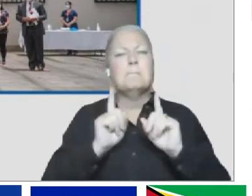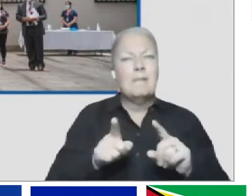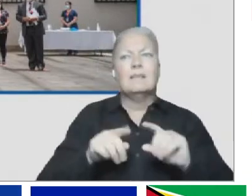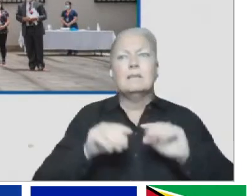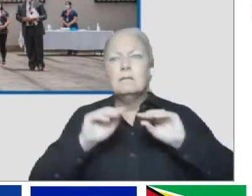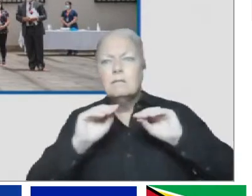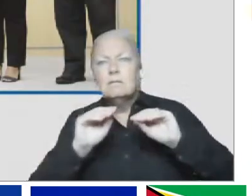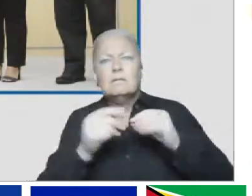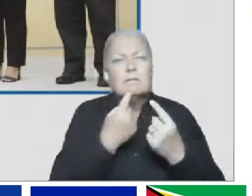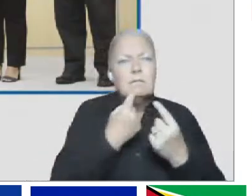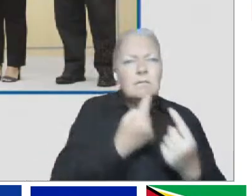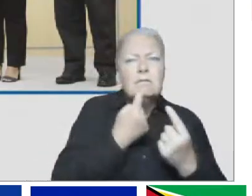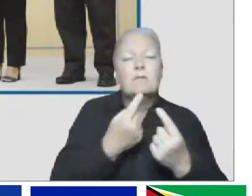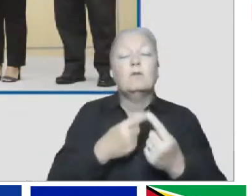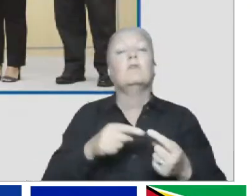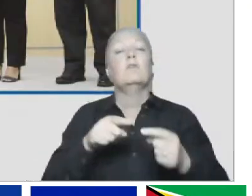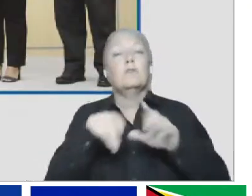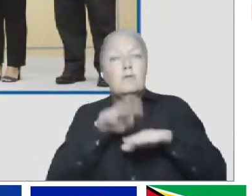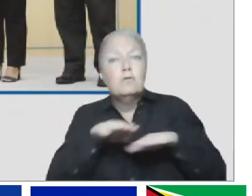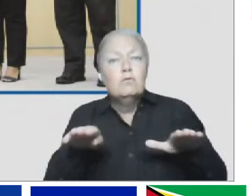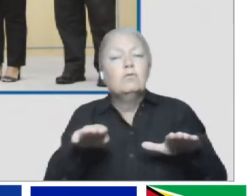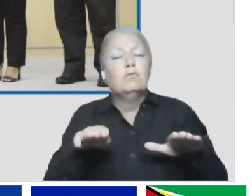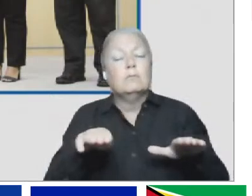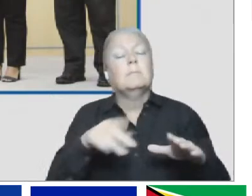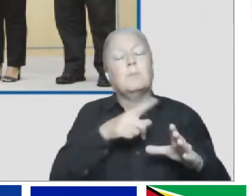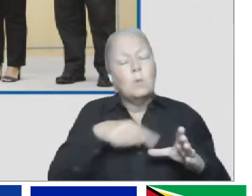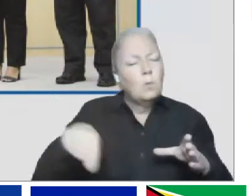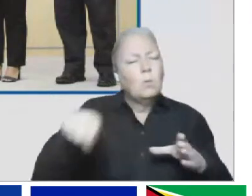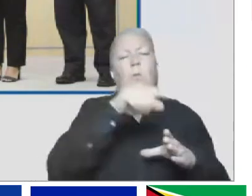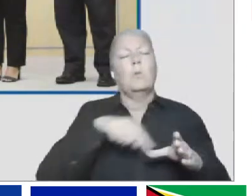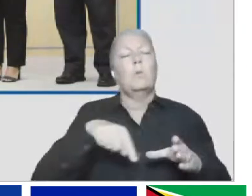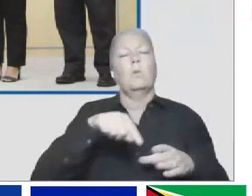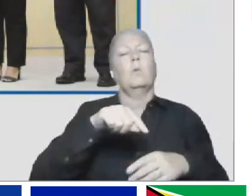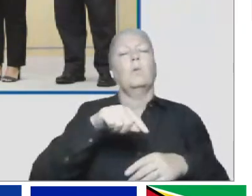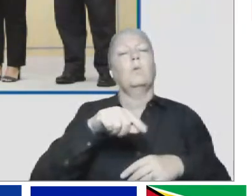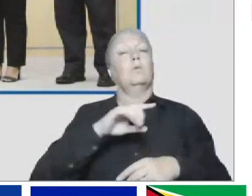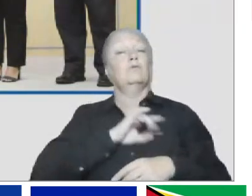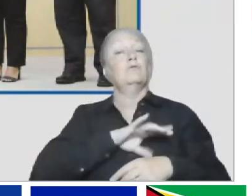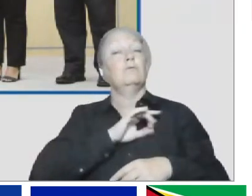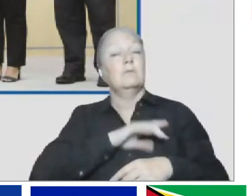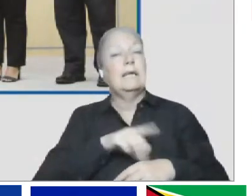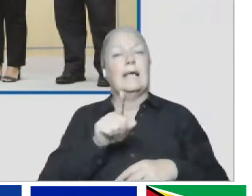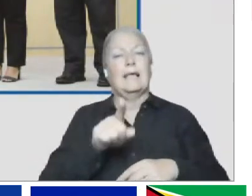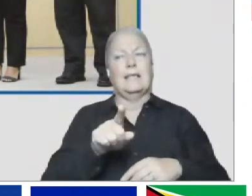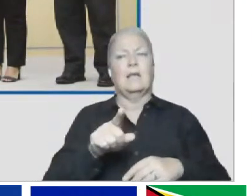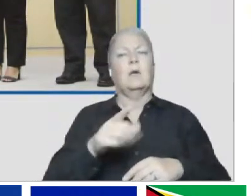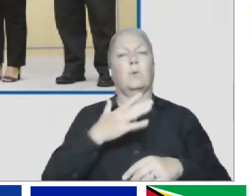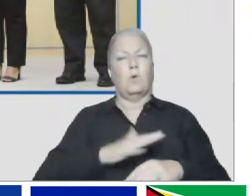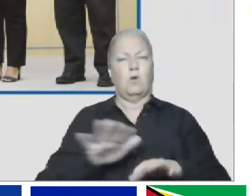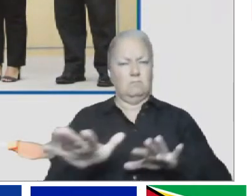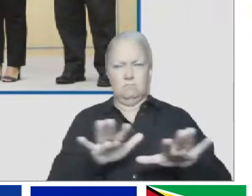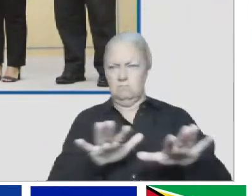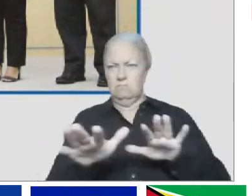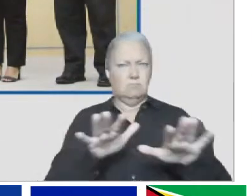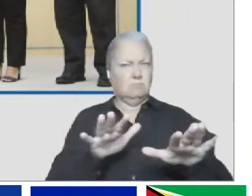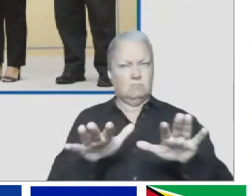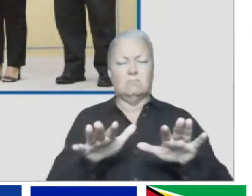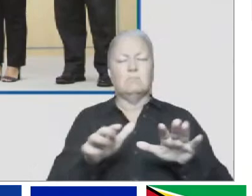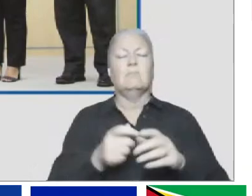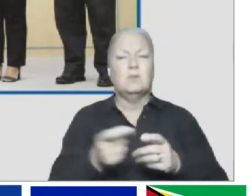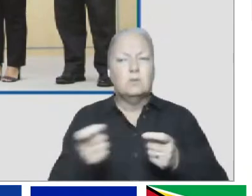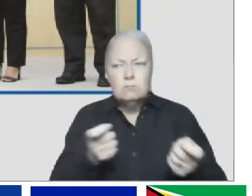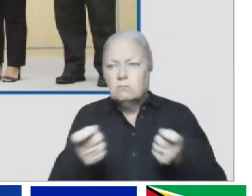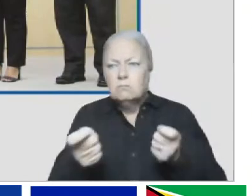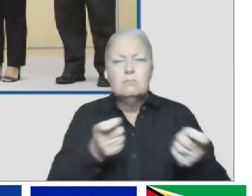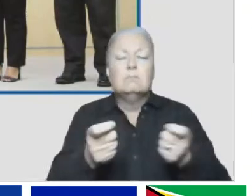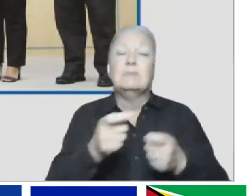country was focused on controlling the pandemic through different measures. It is very important to mention